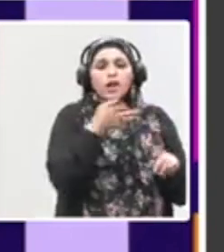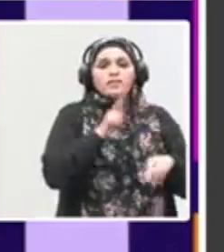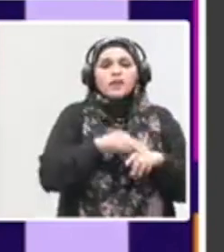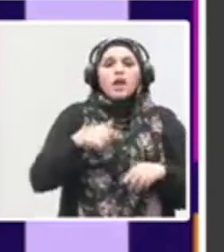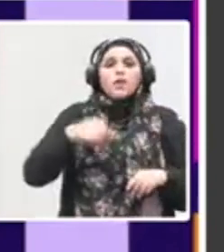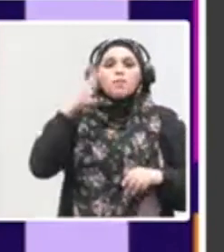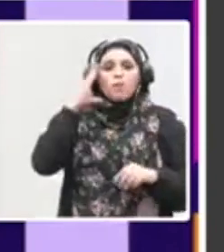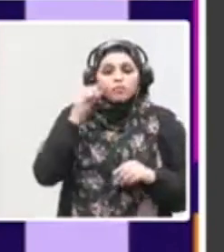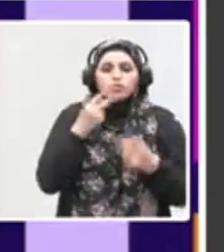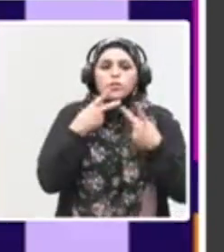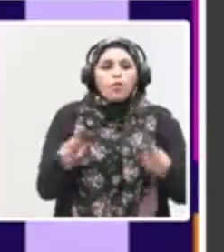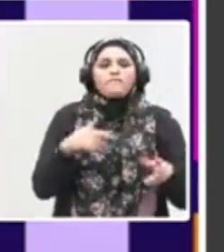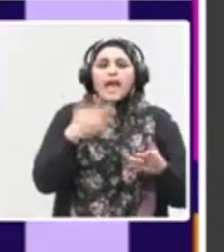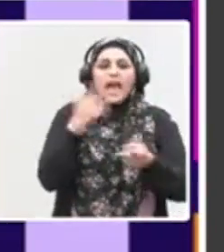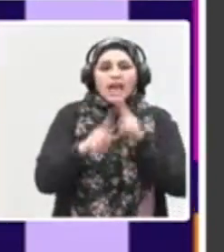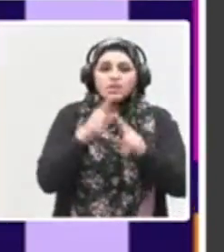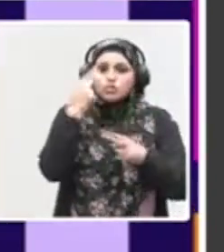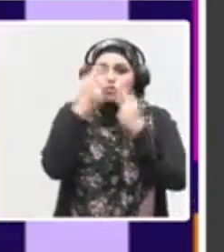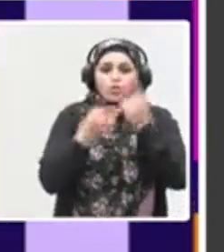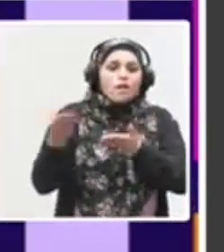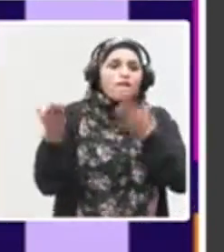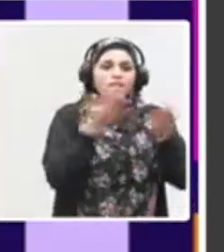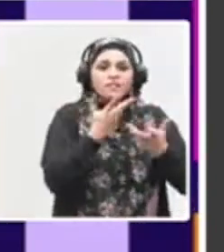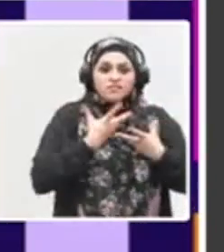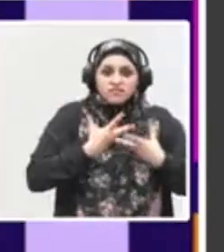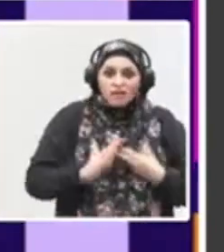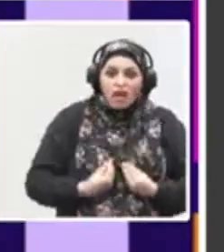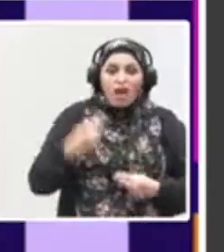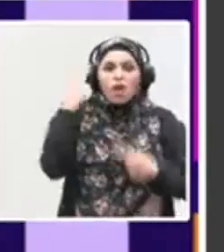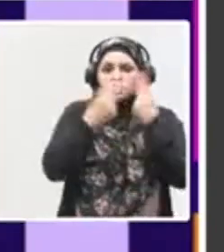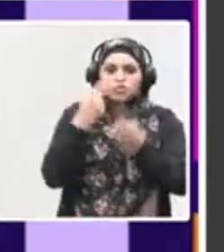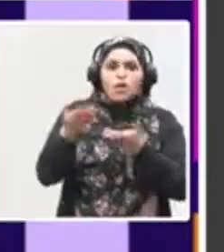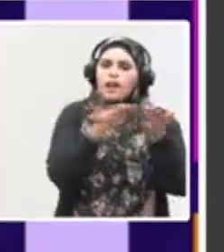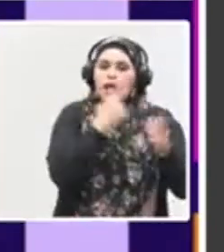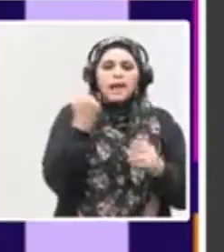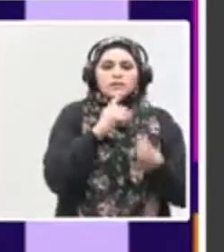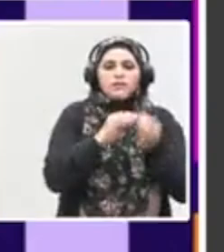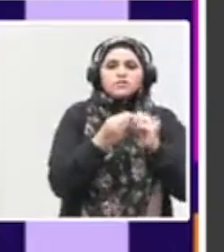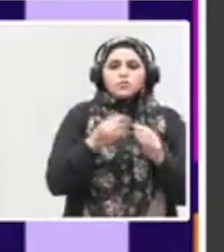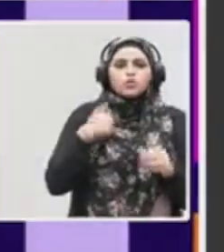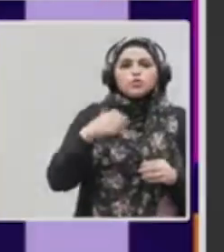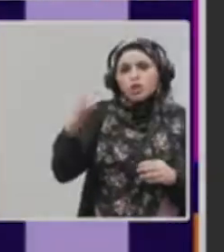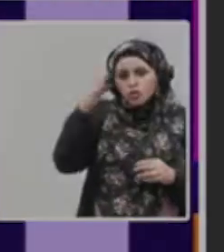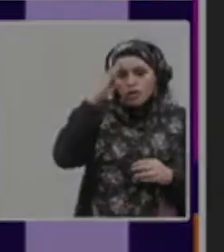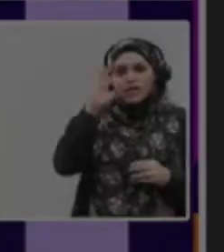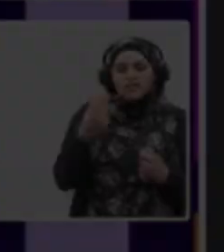of the breaks. Appreciate the opportunity to tell you a little bit about what we see happening in the United States.